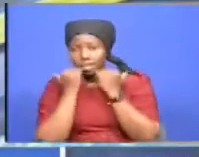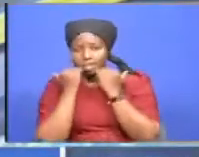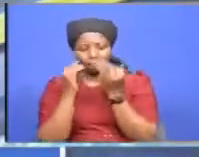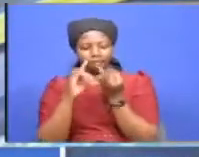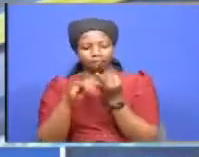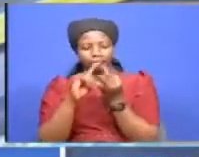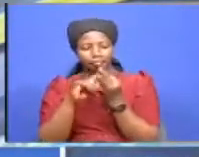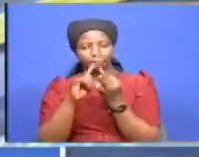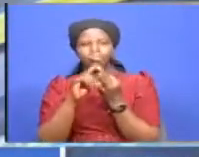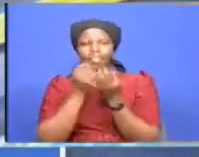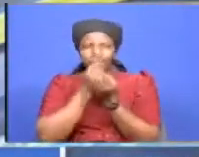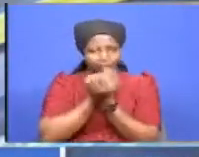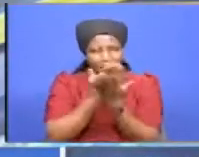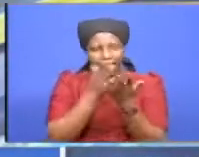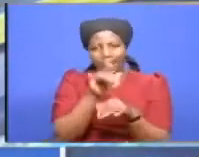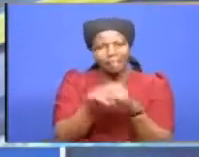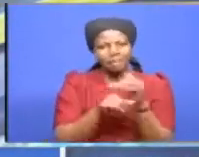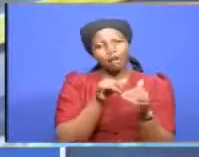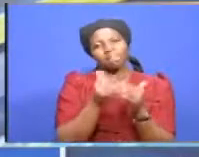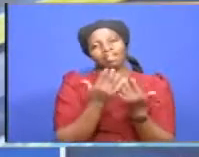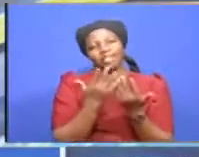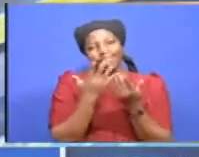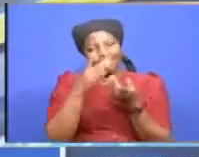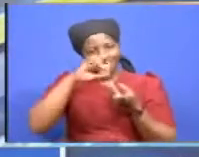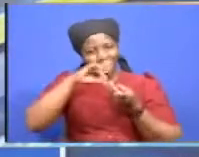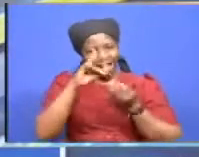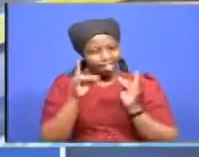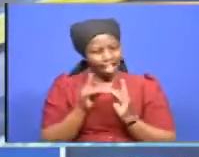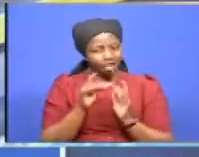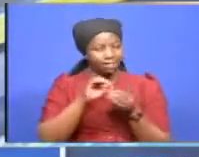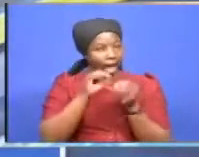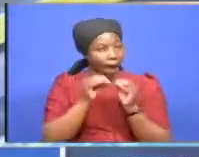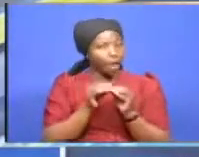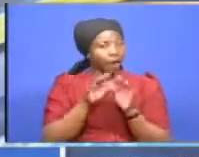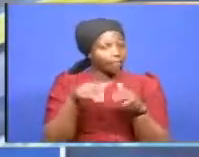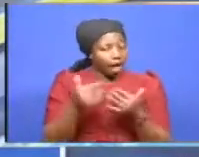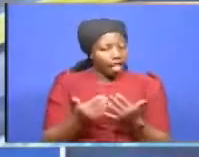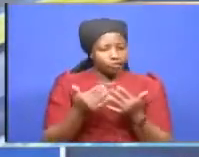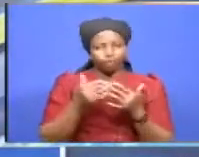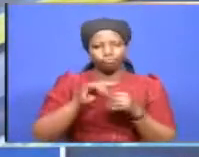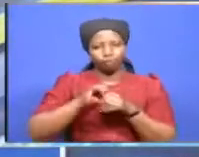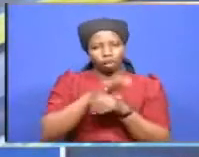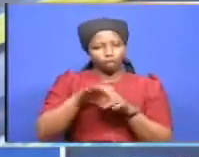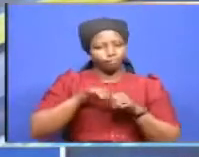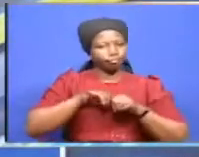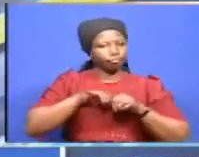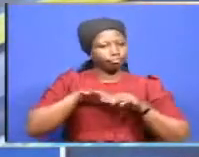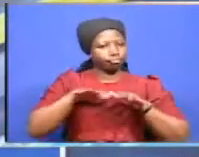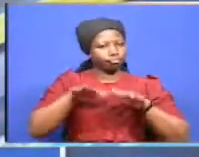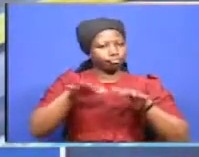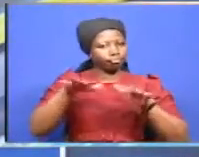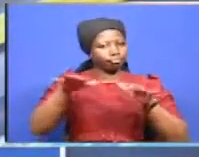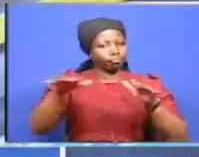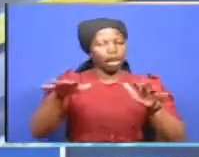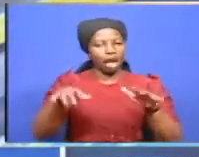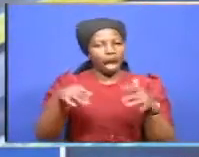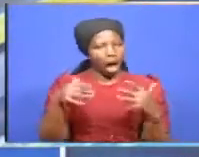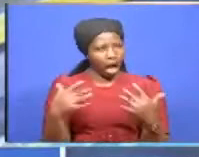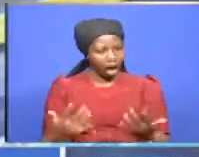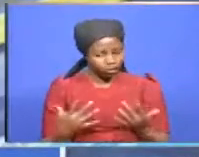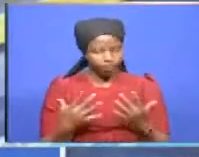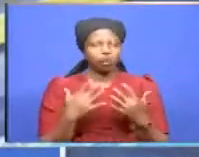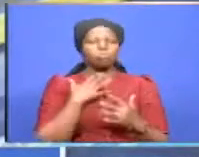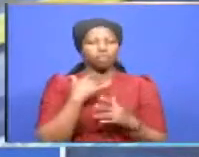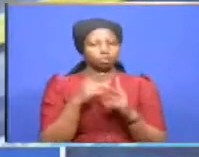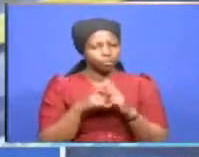an update with regards to the latest figures on how the spread of COVID-19 is coming along. Now we want to begin